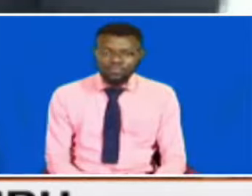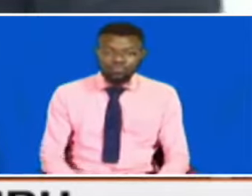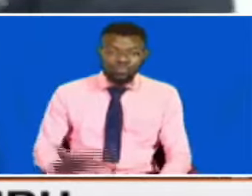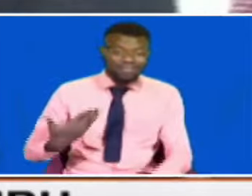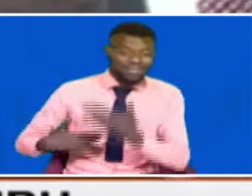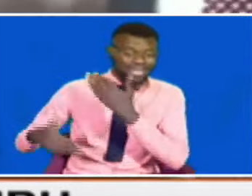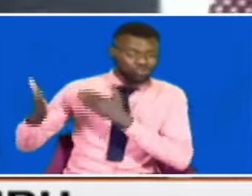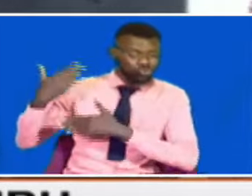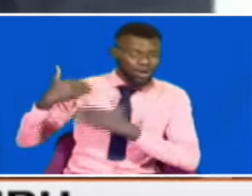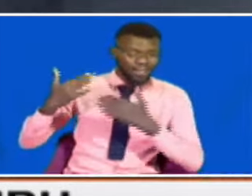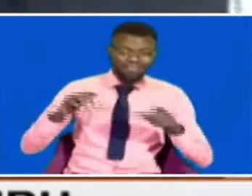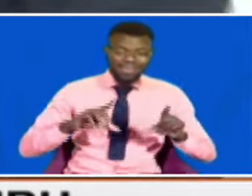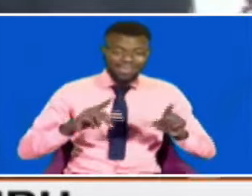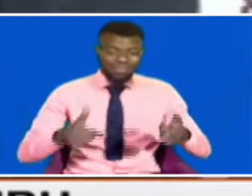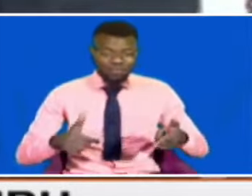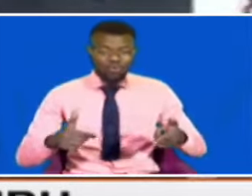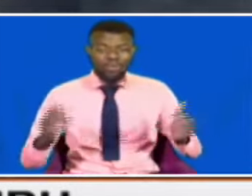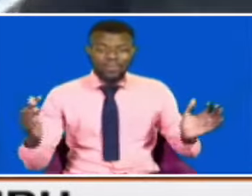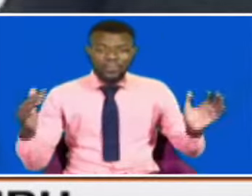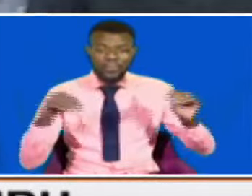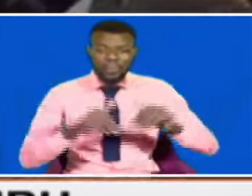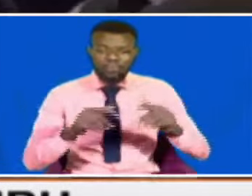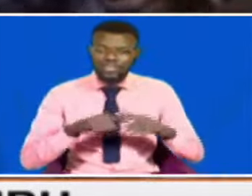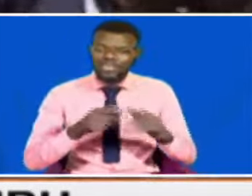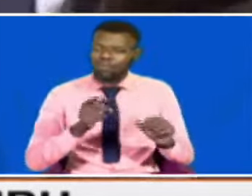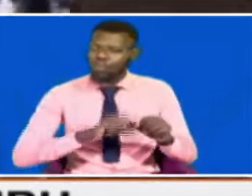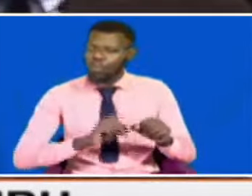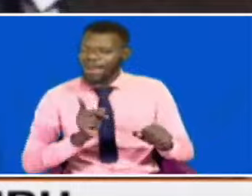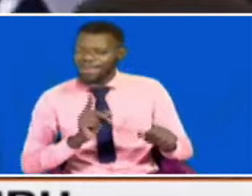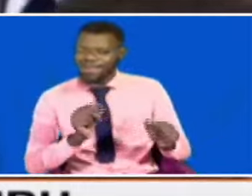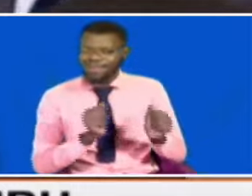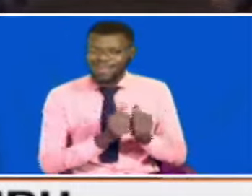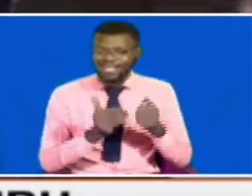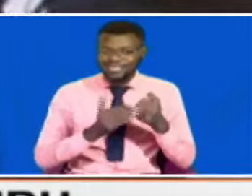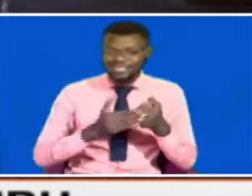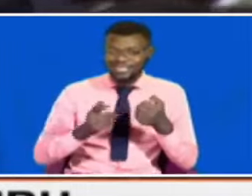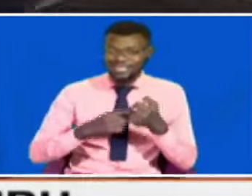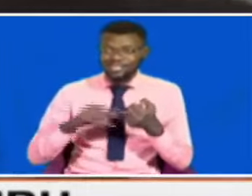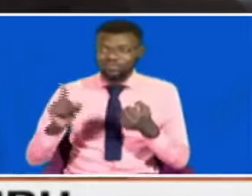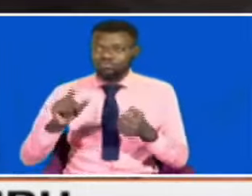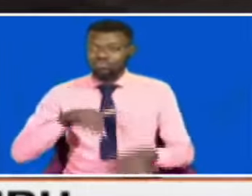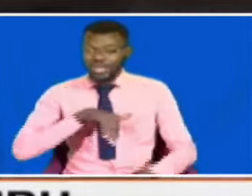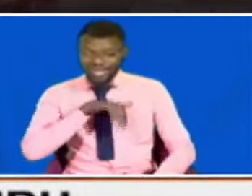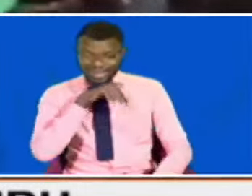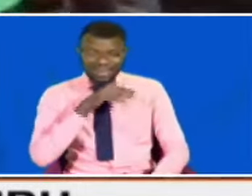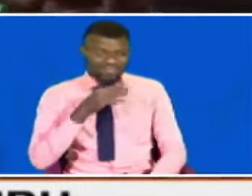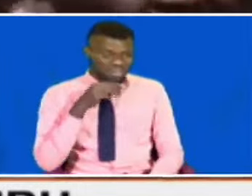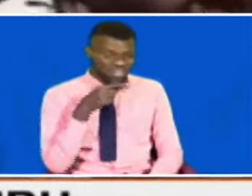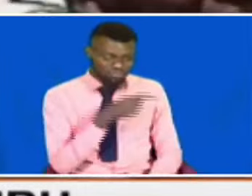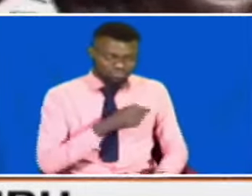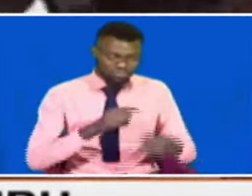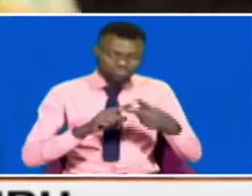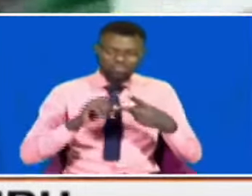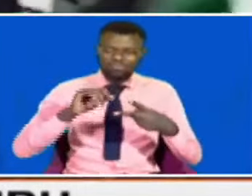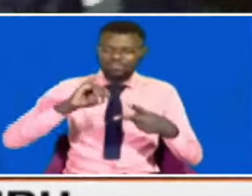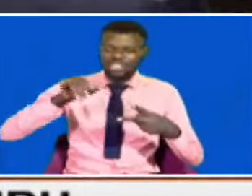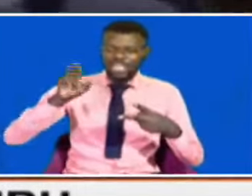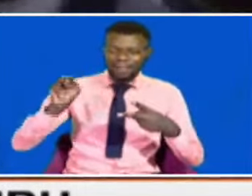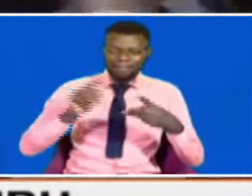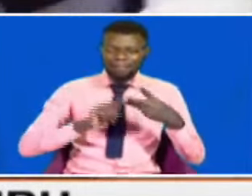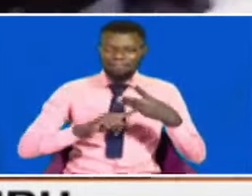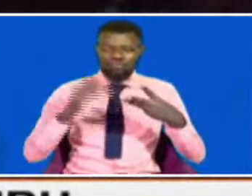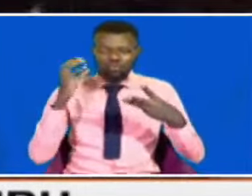Historical Limuru conferences in Kenya date back to 1961 when Jaramogi Oginga Odinga, James Gichuru, Tom